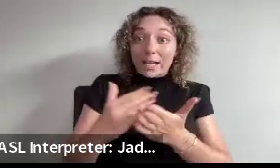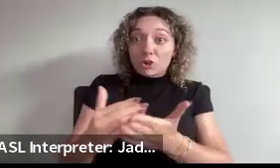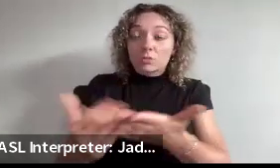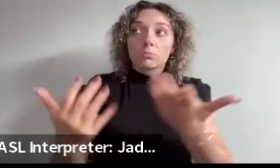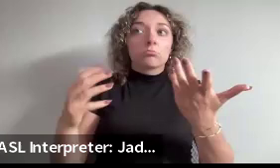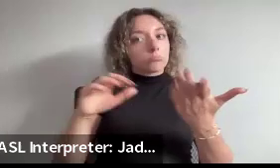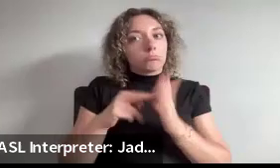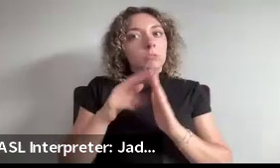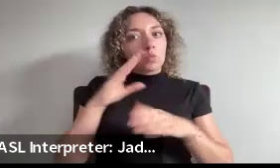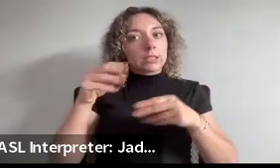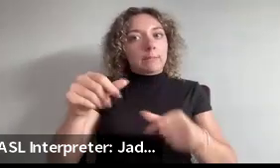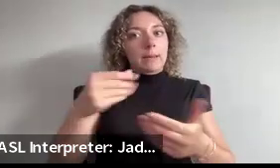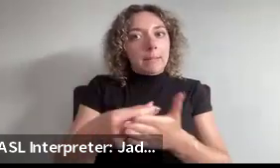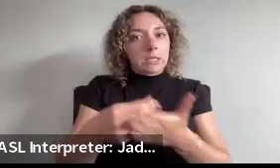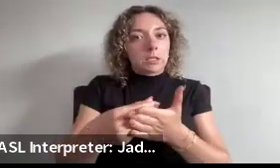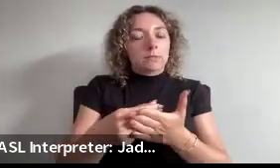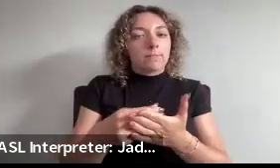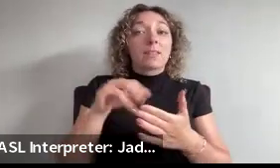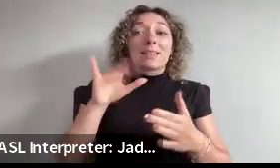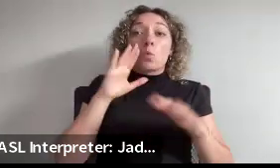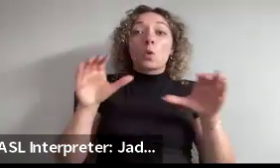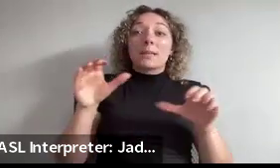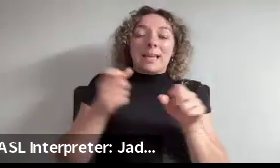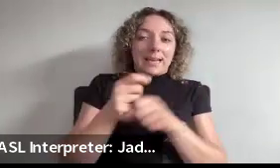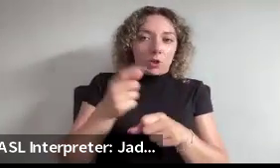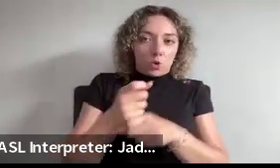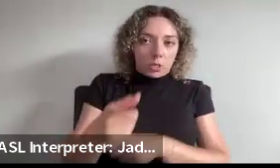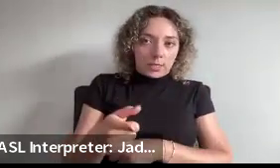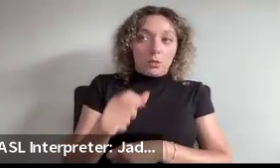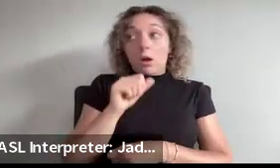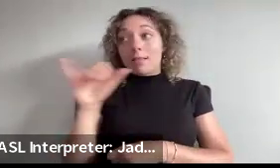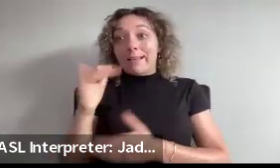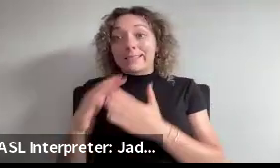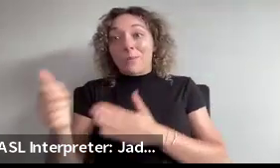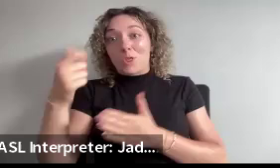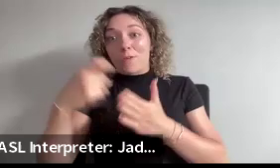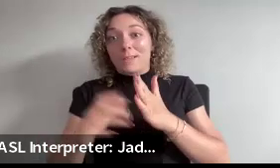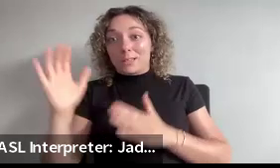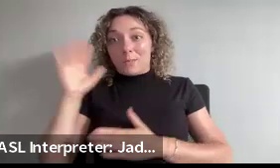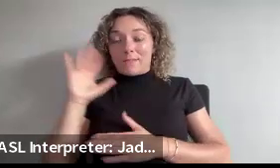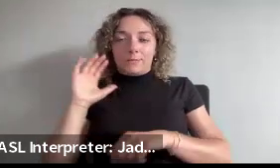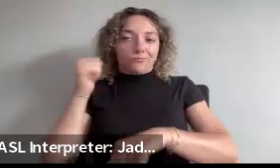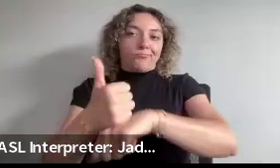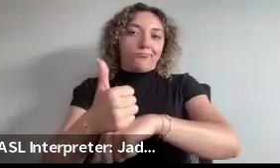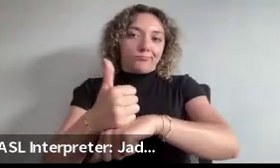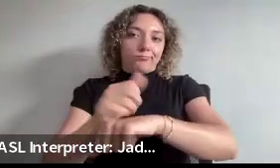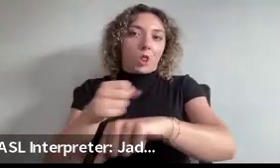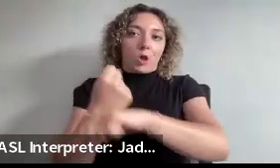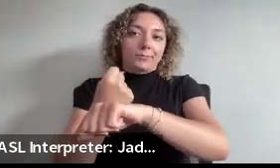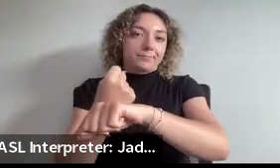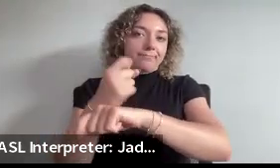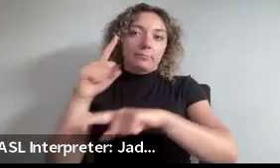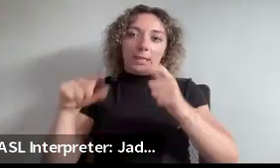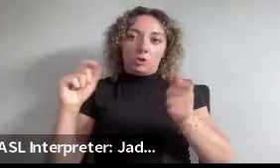will be spent on. And this will be done annually. So unlike some of the other fees of the past that are set and locked in and they